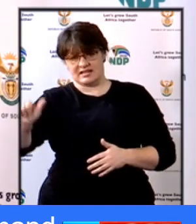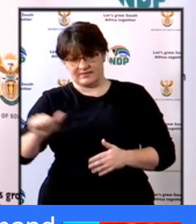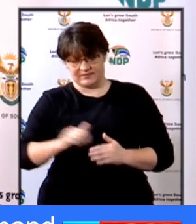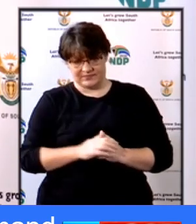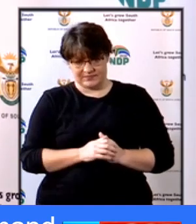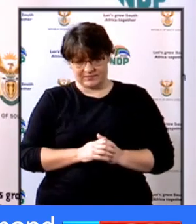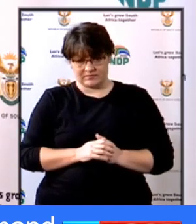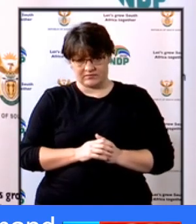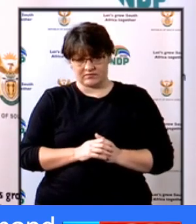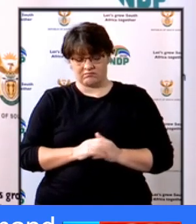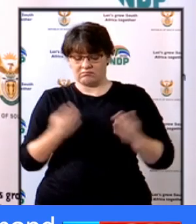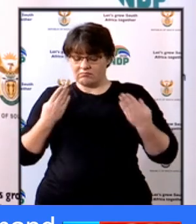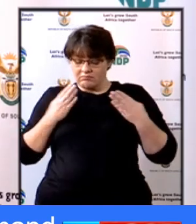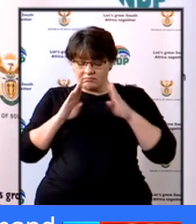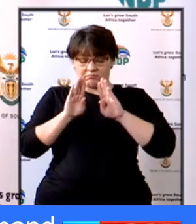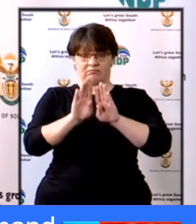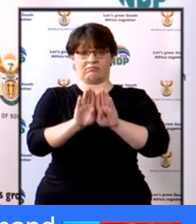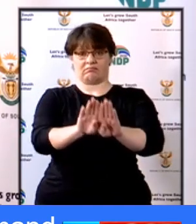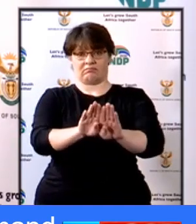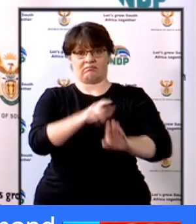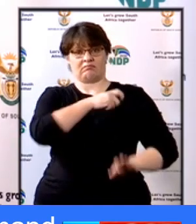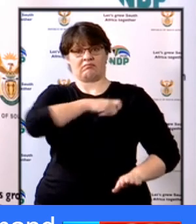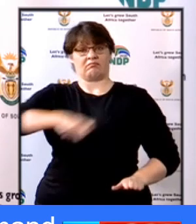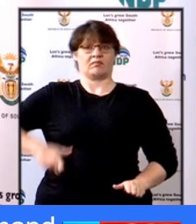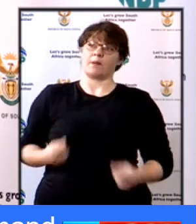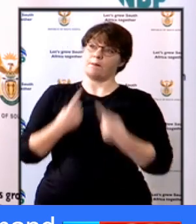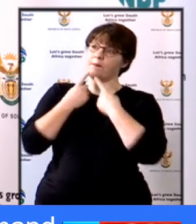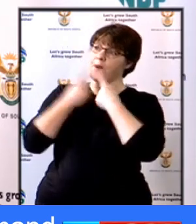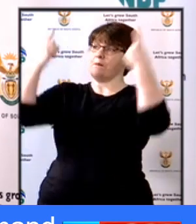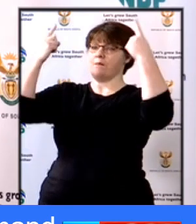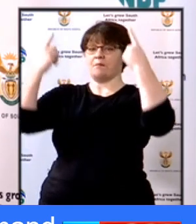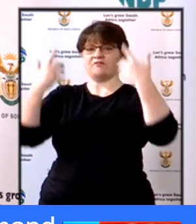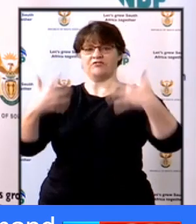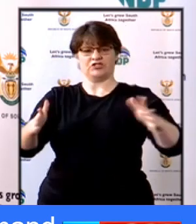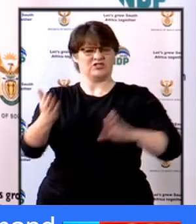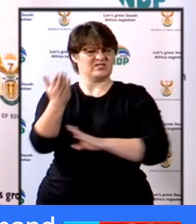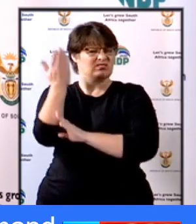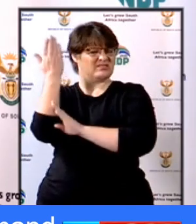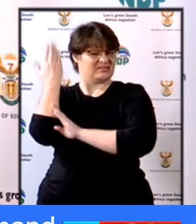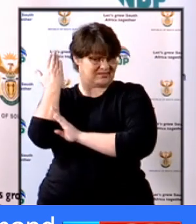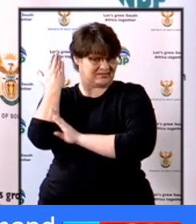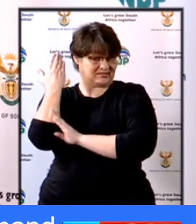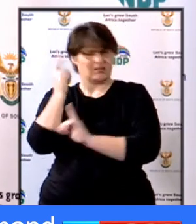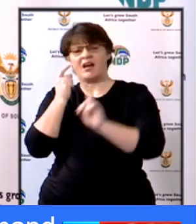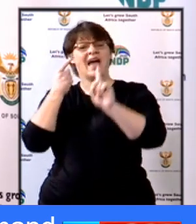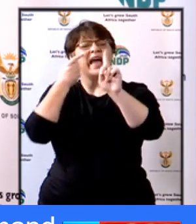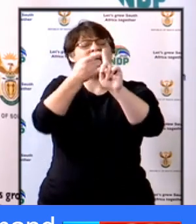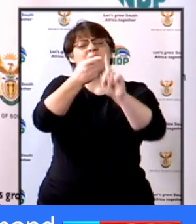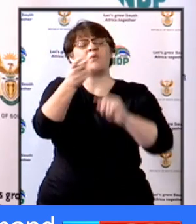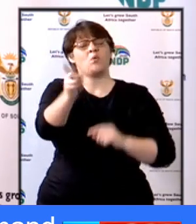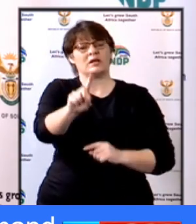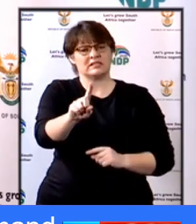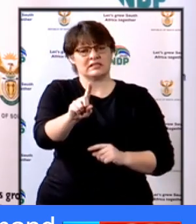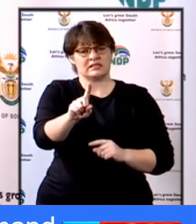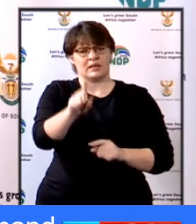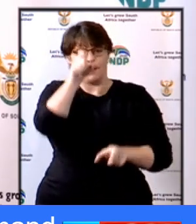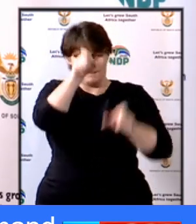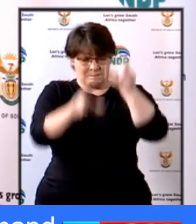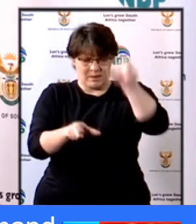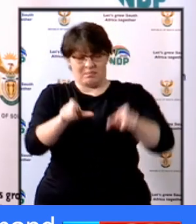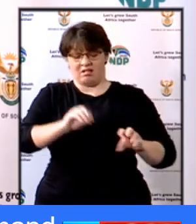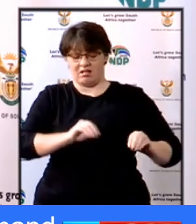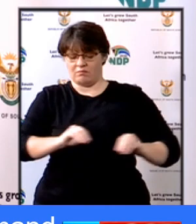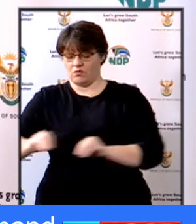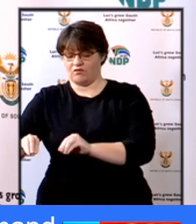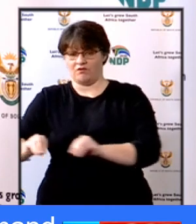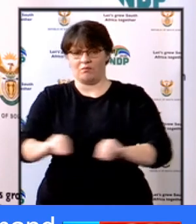When the lockdown was first announced by President Ramaphosa, the intention was to restrict the movement